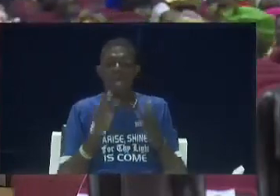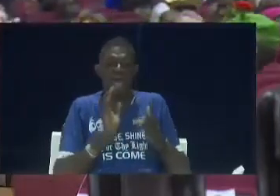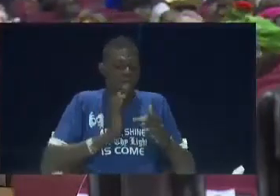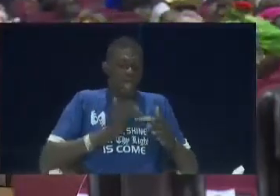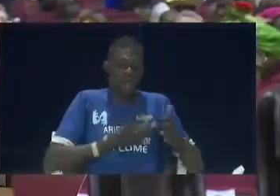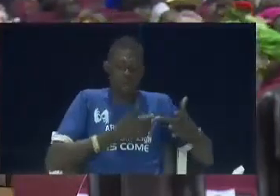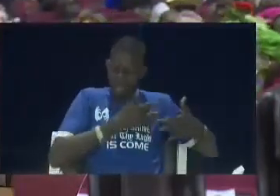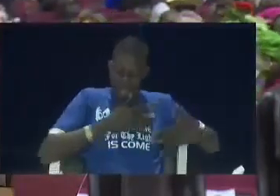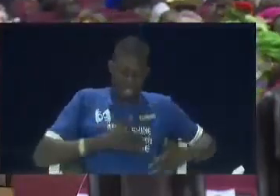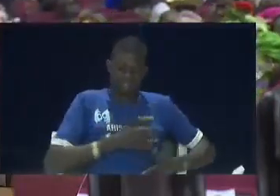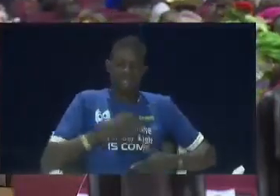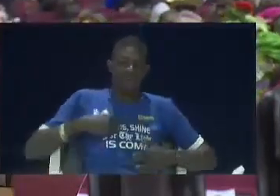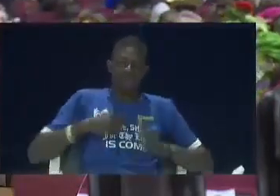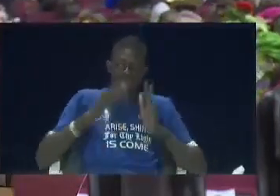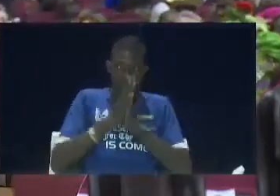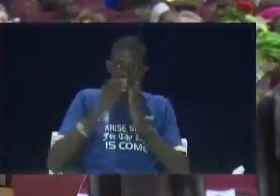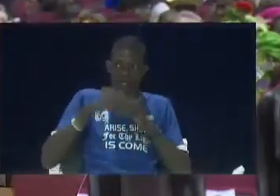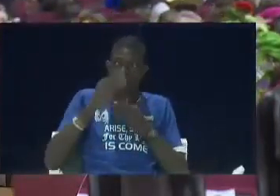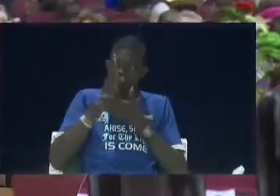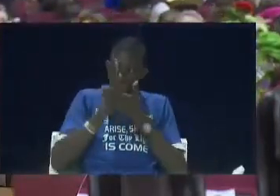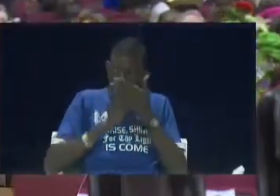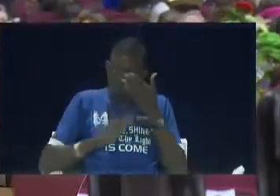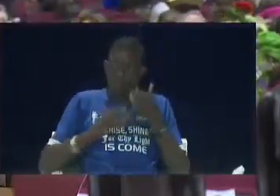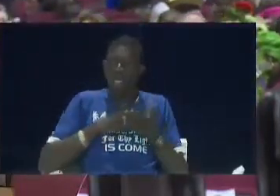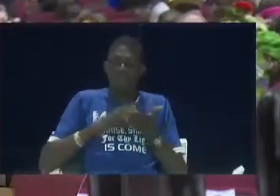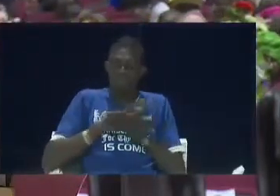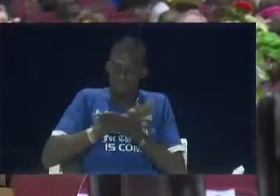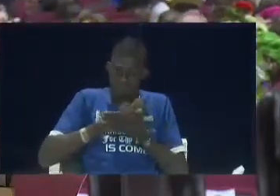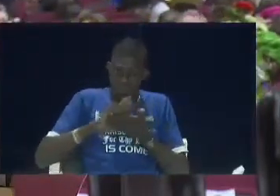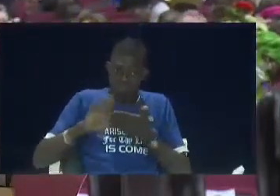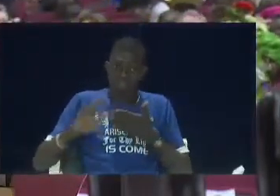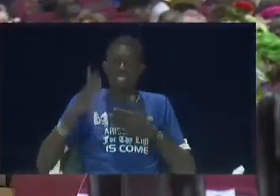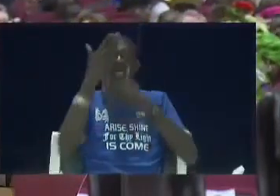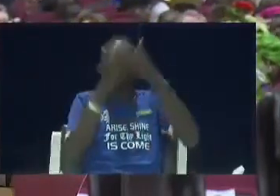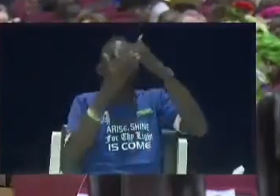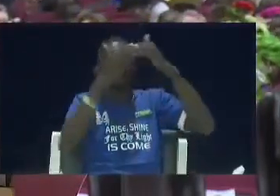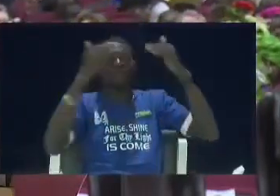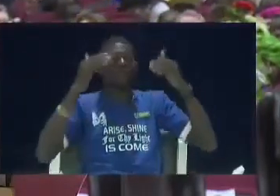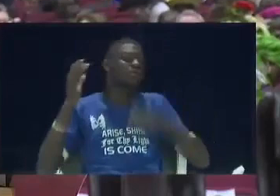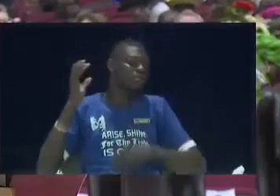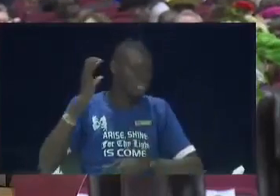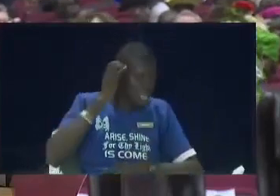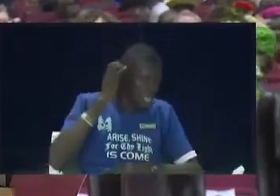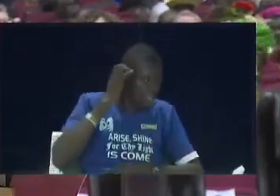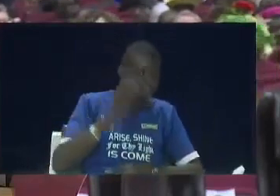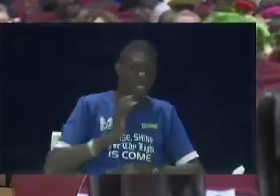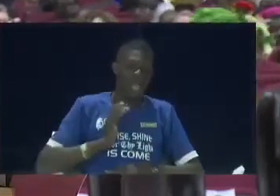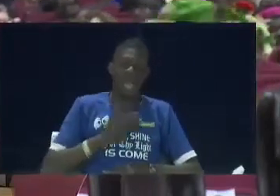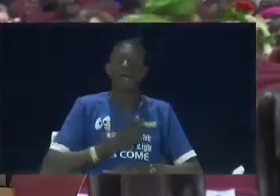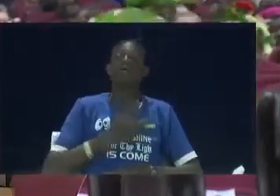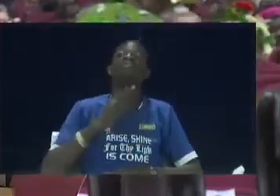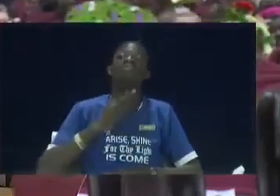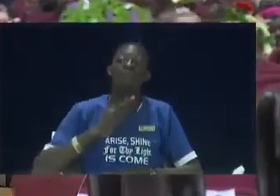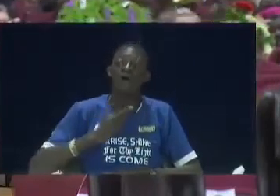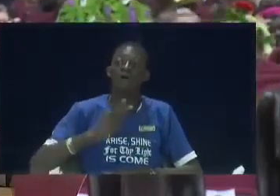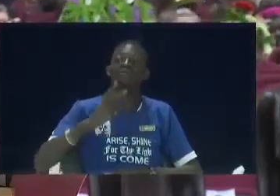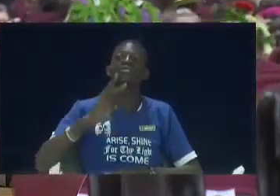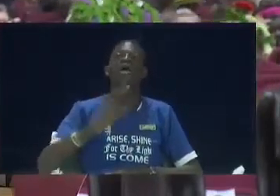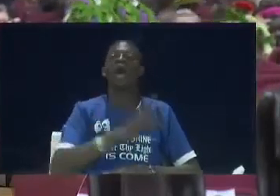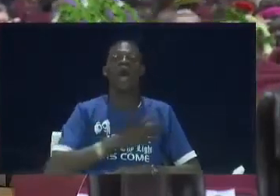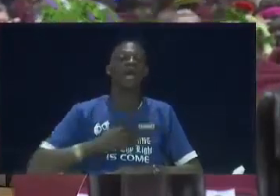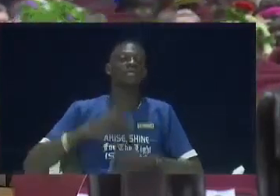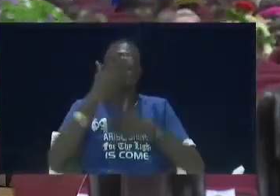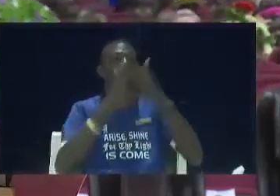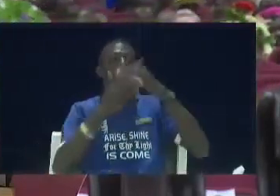and we pray in humility and purity, heaven hears our voice and